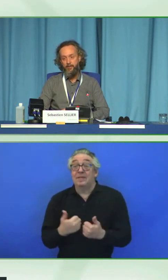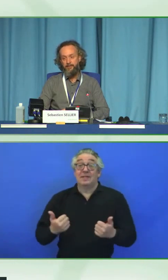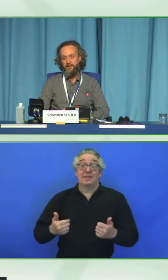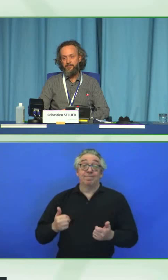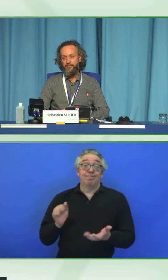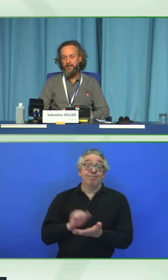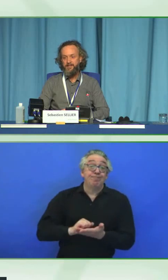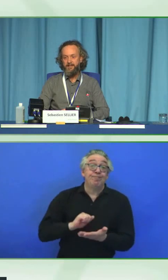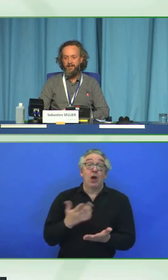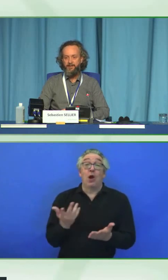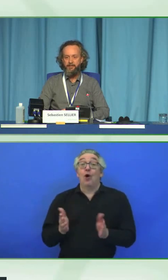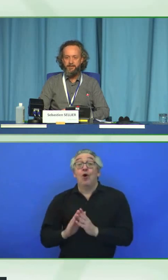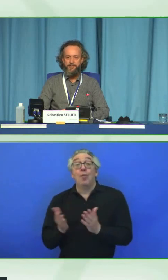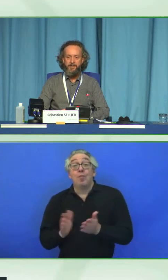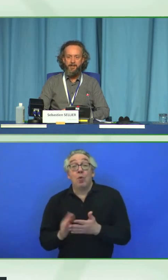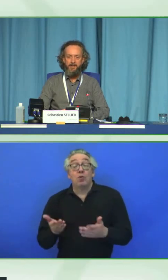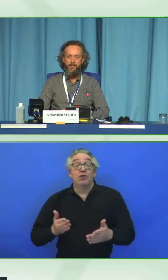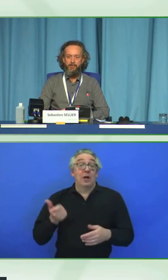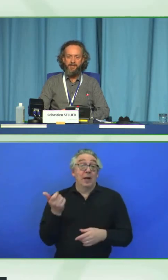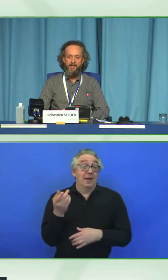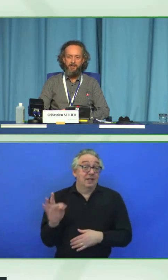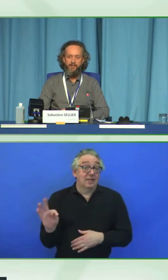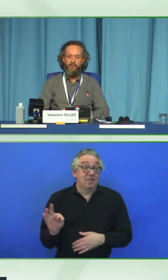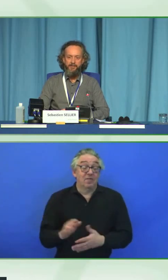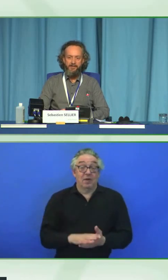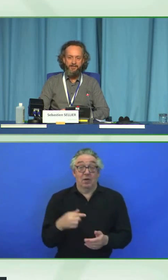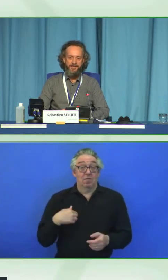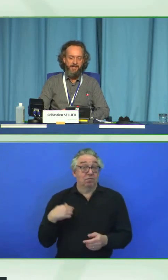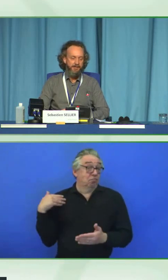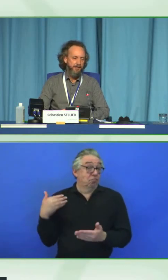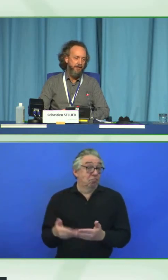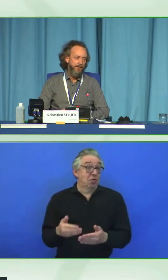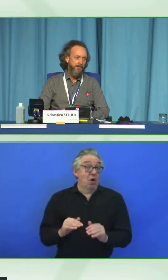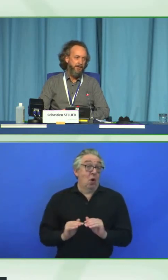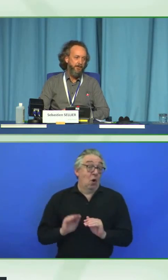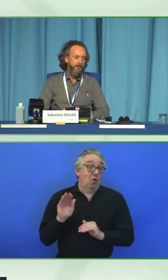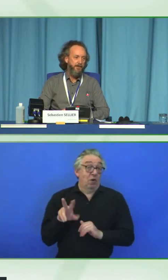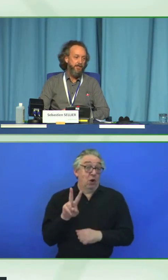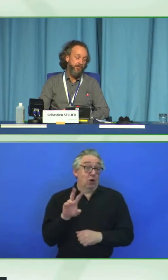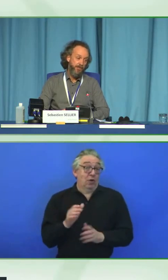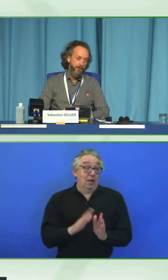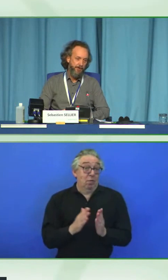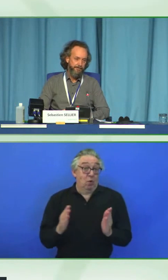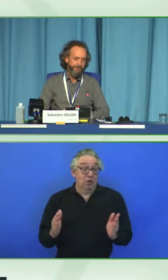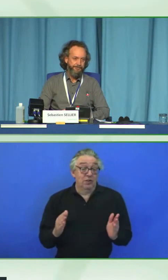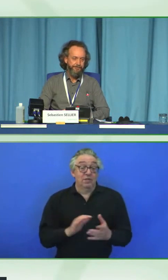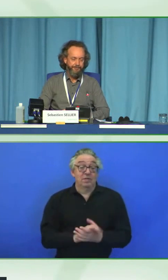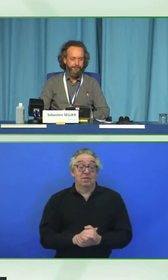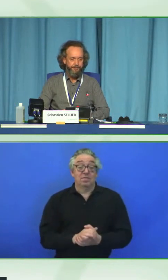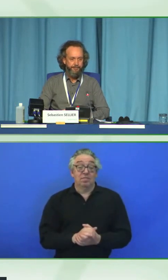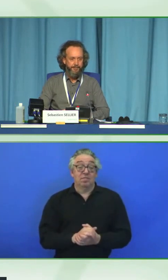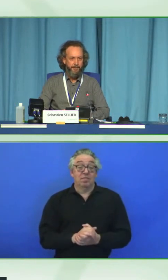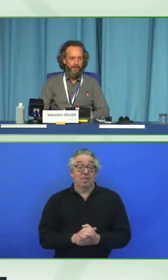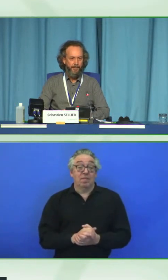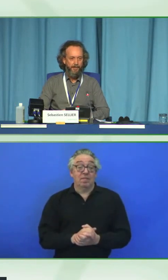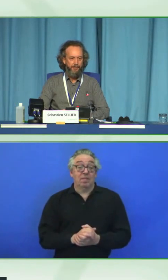have more than 20 titles and more than 3,000 sales each year.